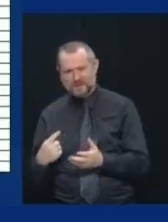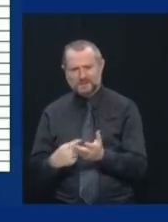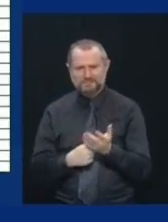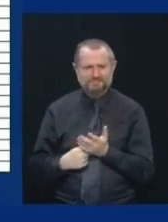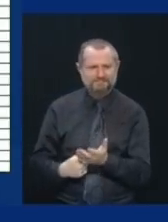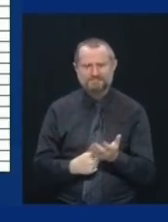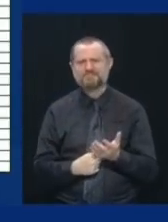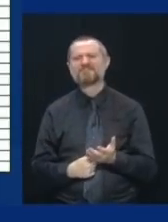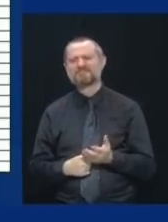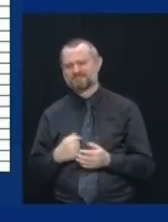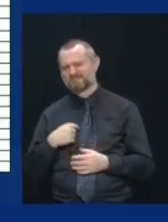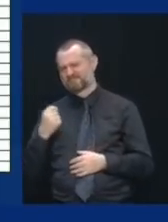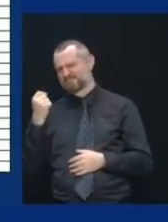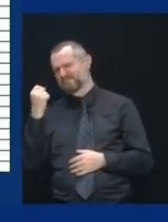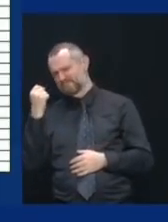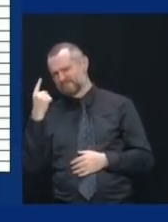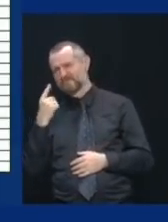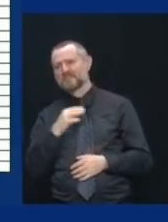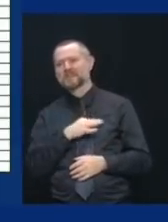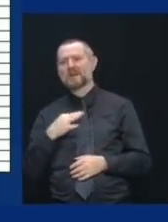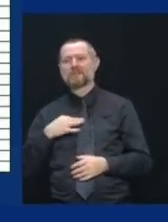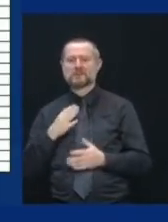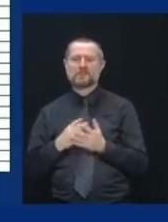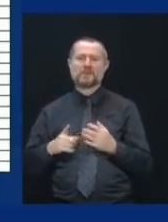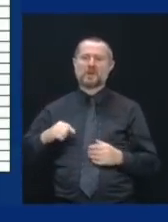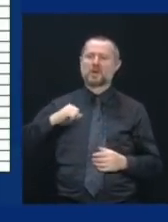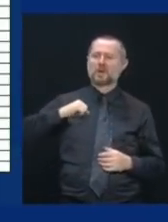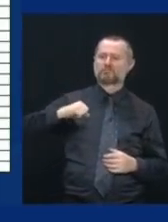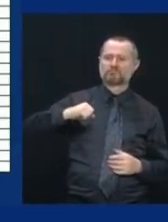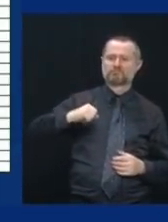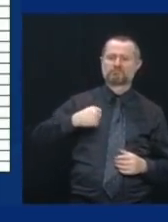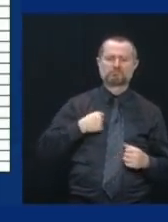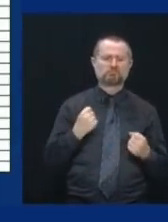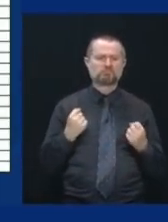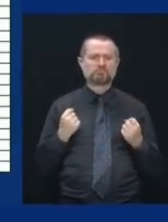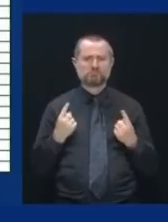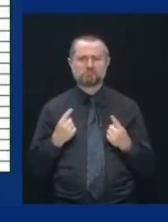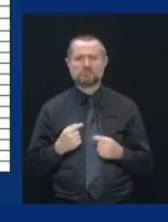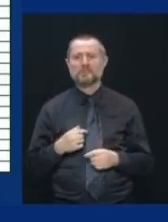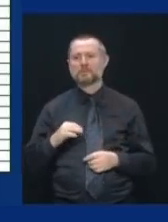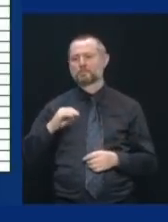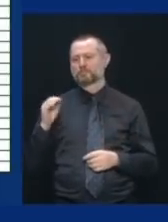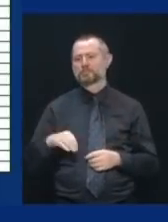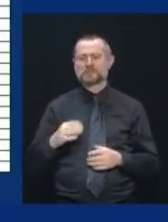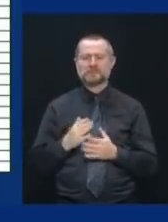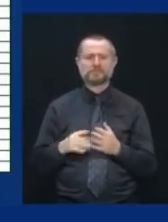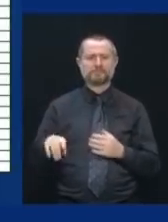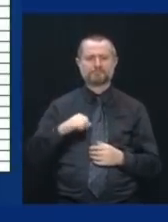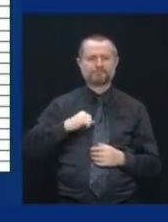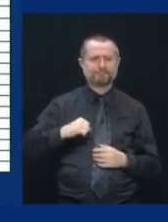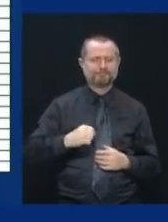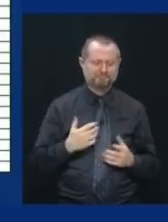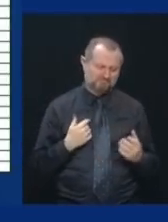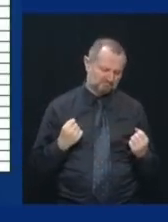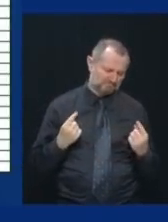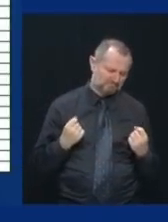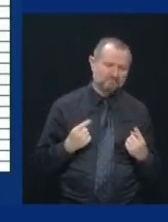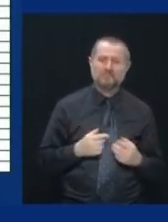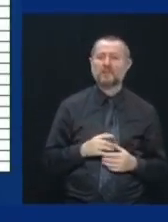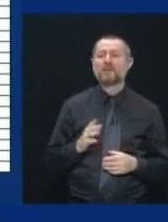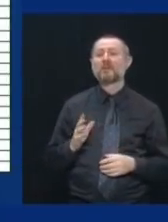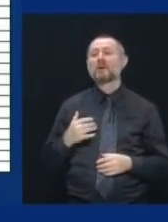there's a declination rate. I understand that there may be, but that there are